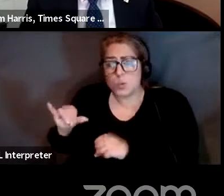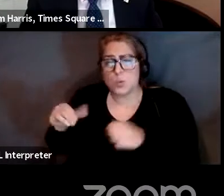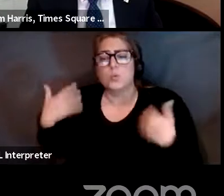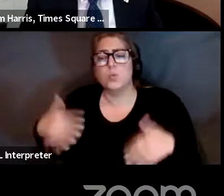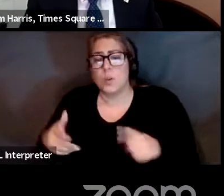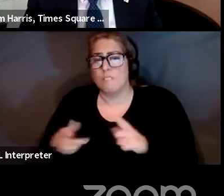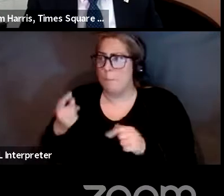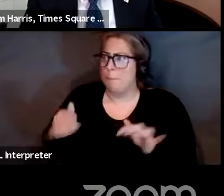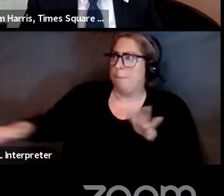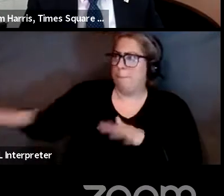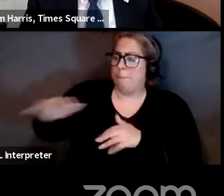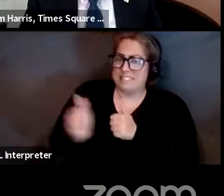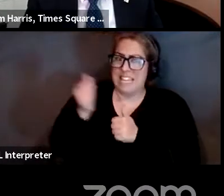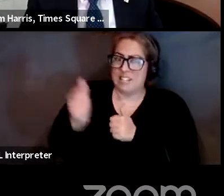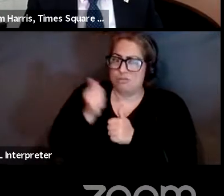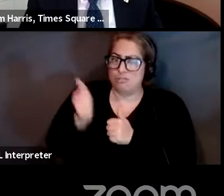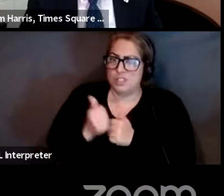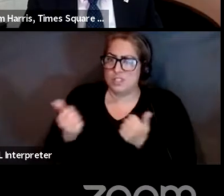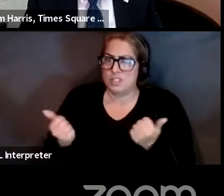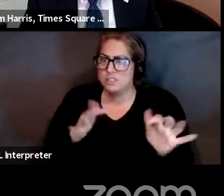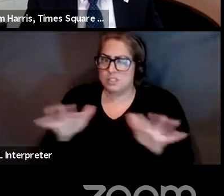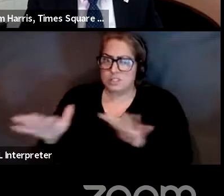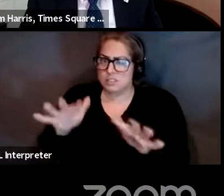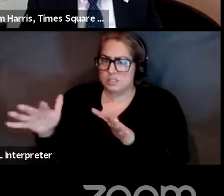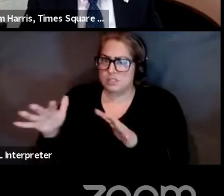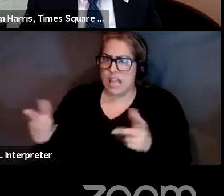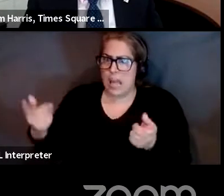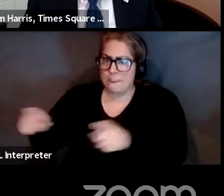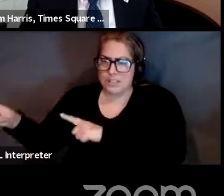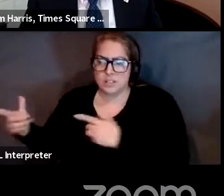kinds of dangerous and unsavory things.